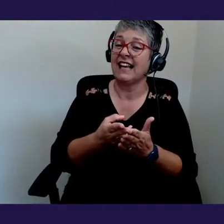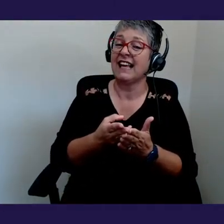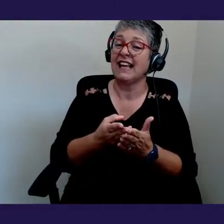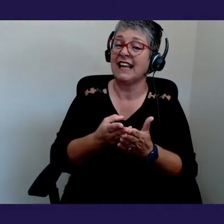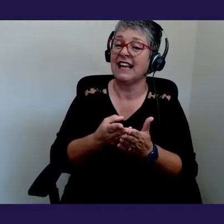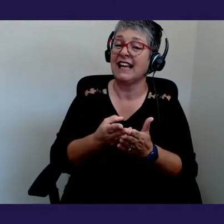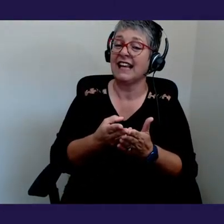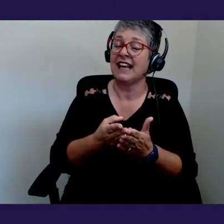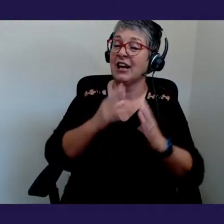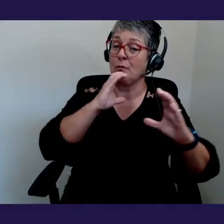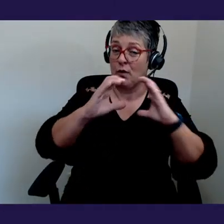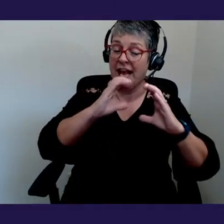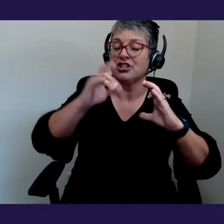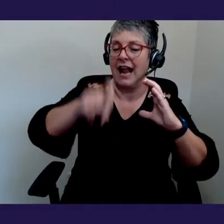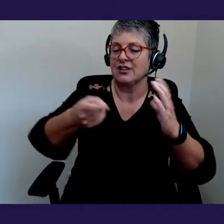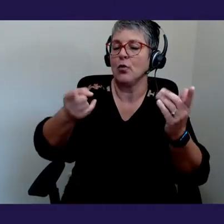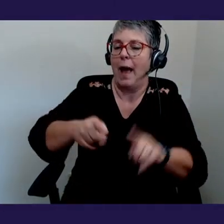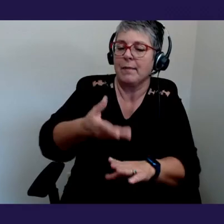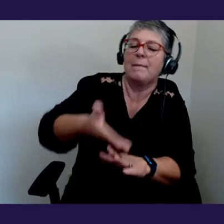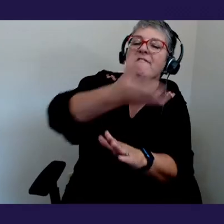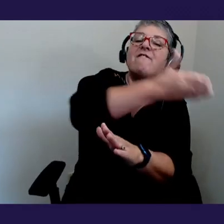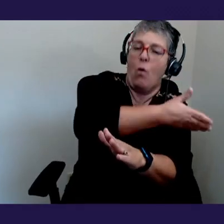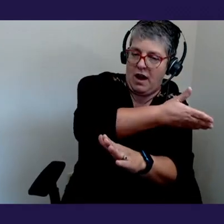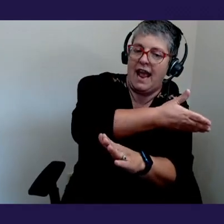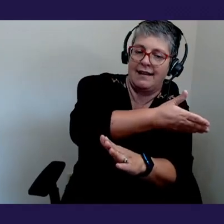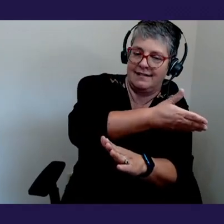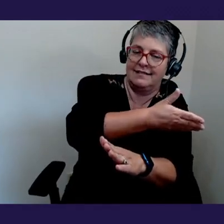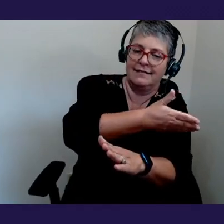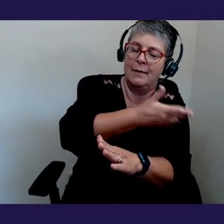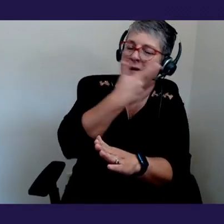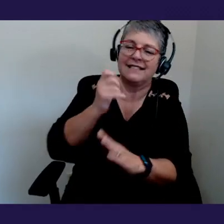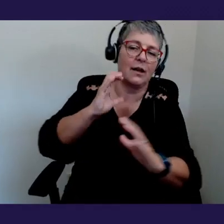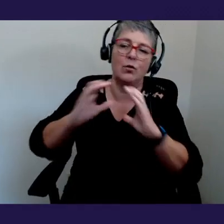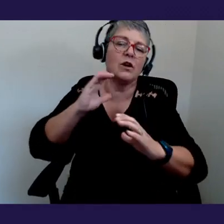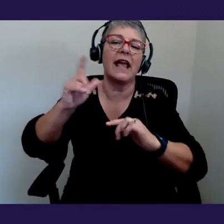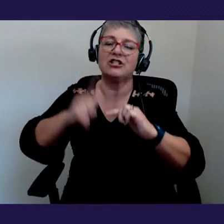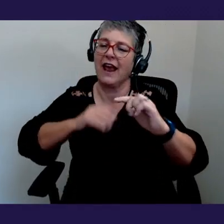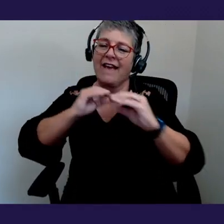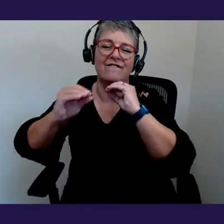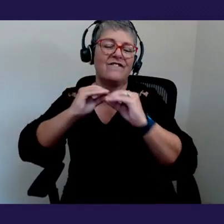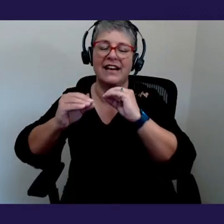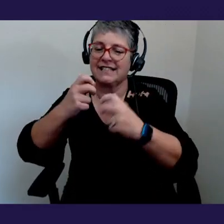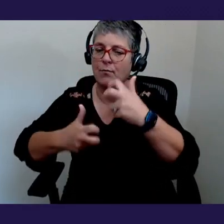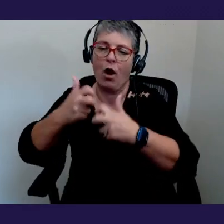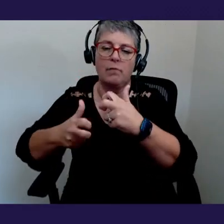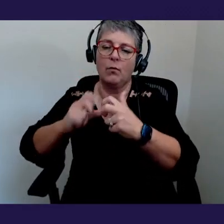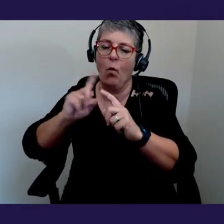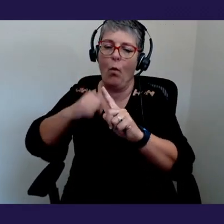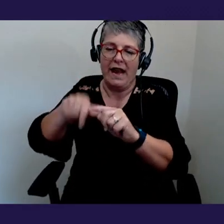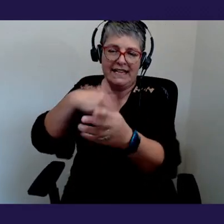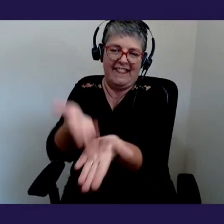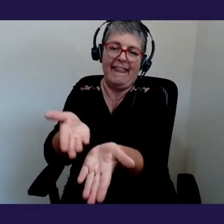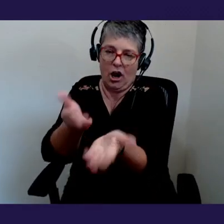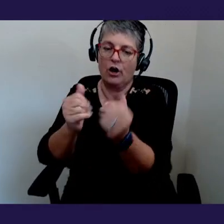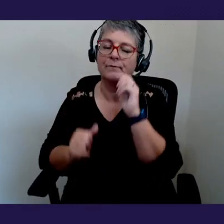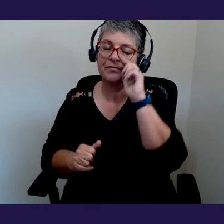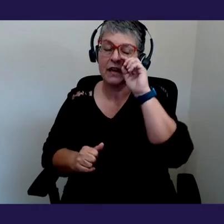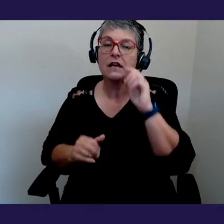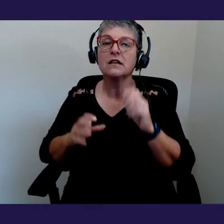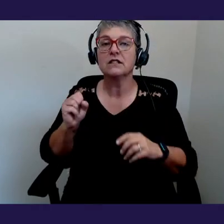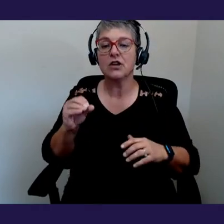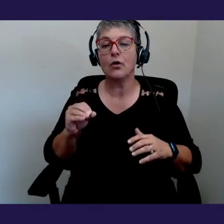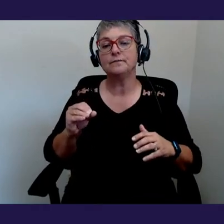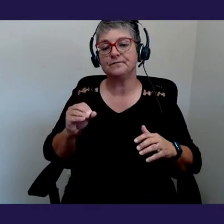that's really not the case. And so I think that we are in a point in time, sort of an inflection period